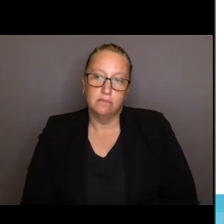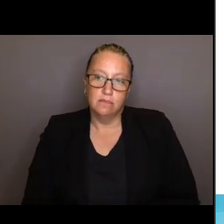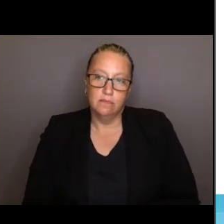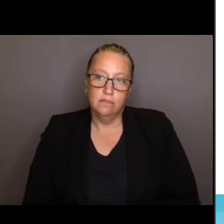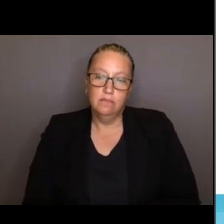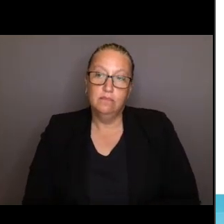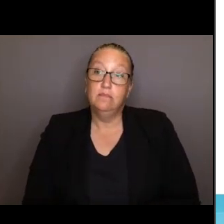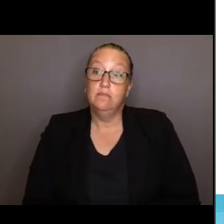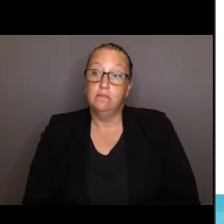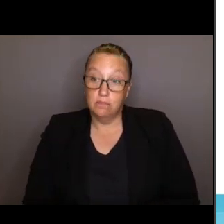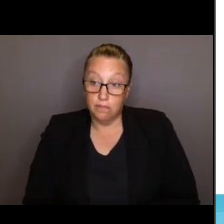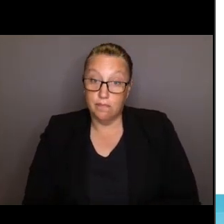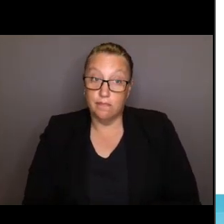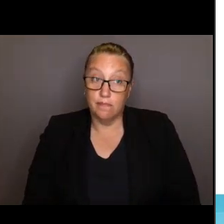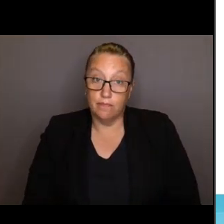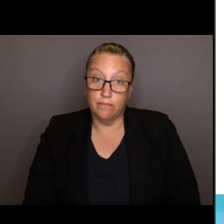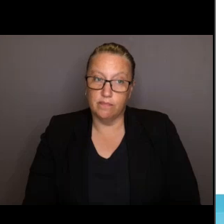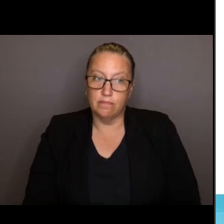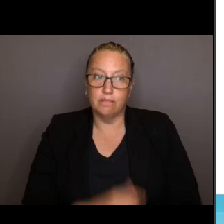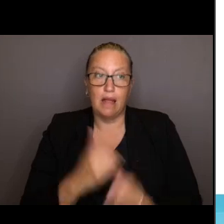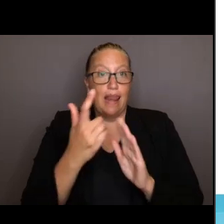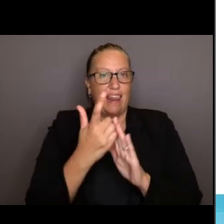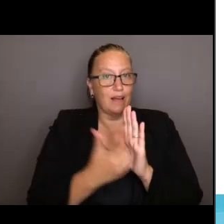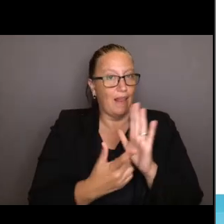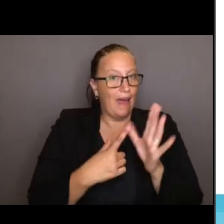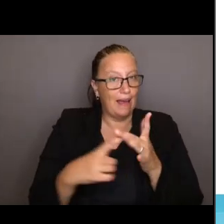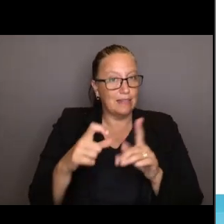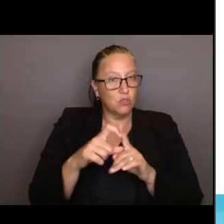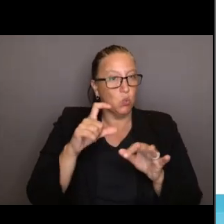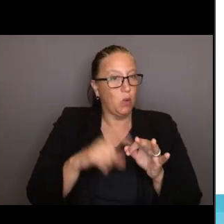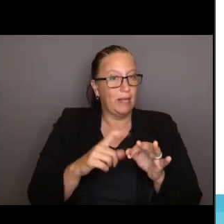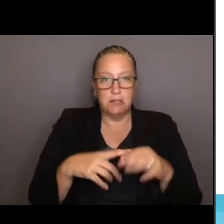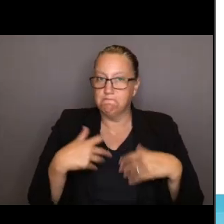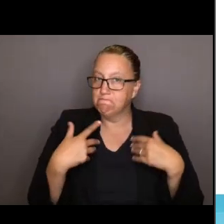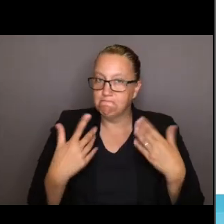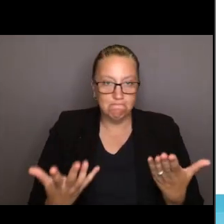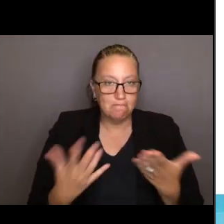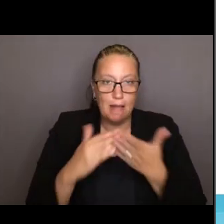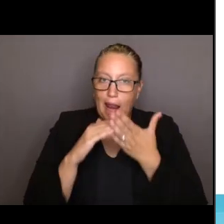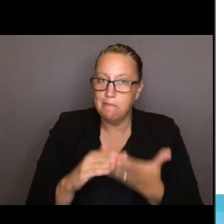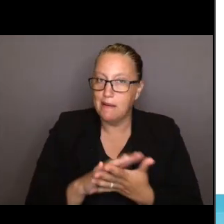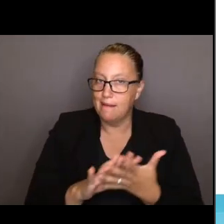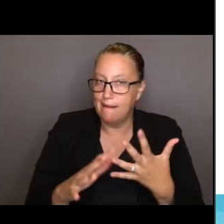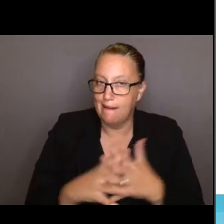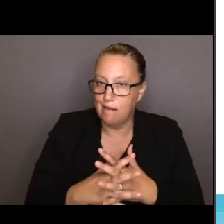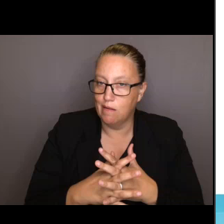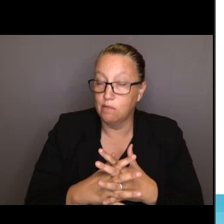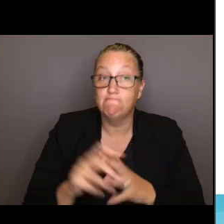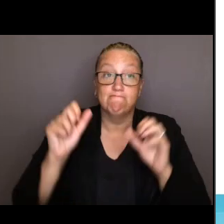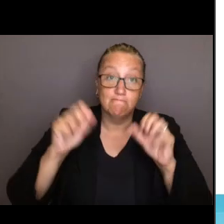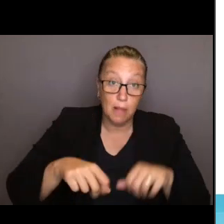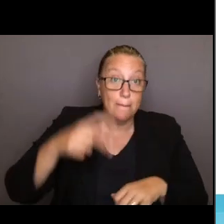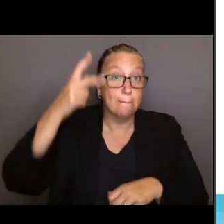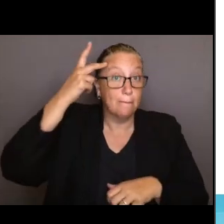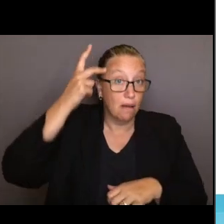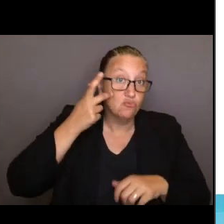Okay, so when it comes to Legal Aid Queensland, we can assist in parentage testing. However, with most government